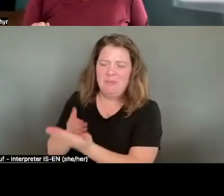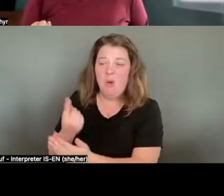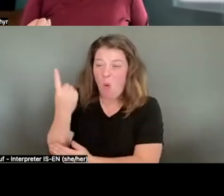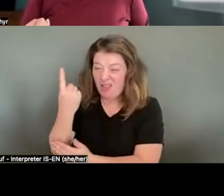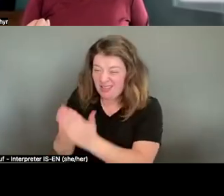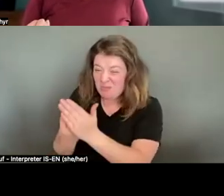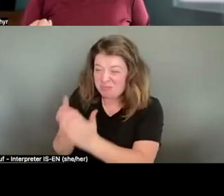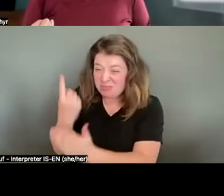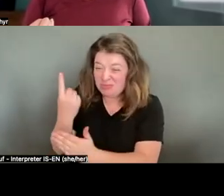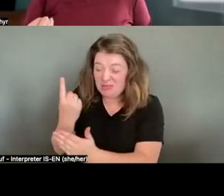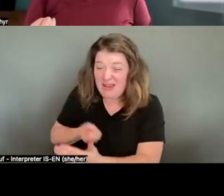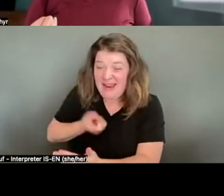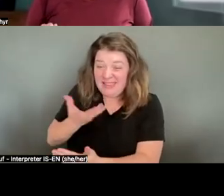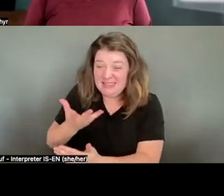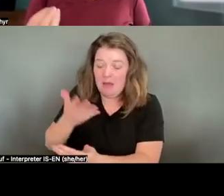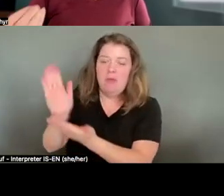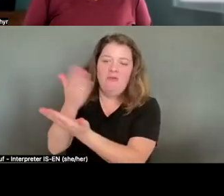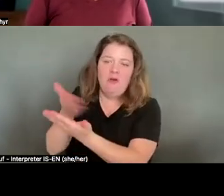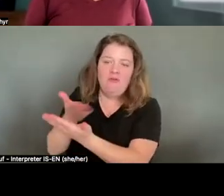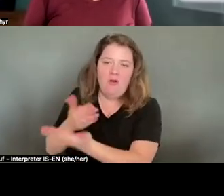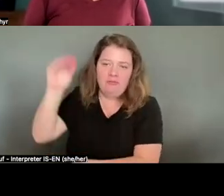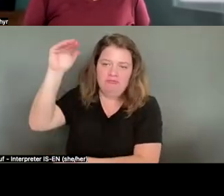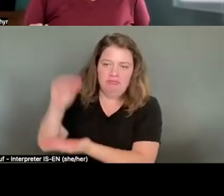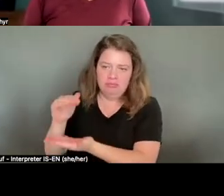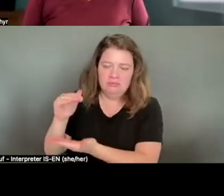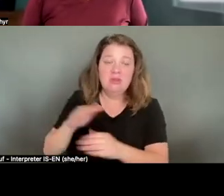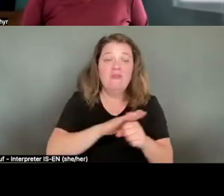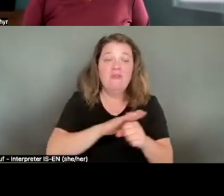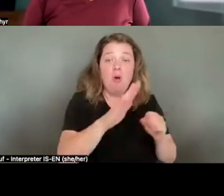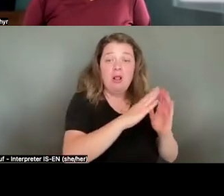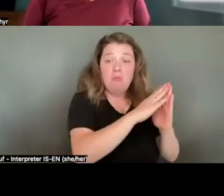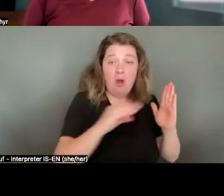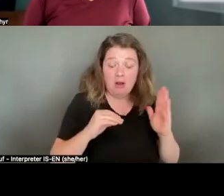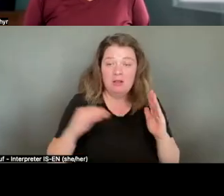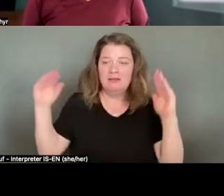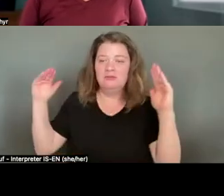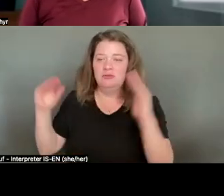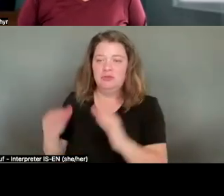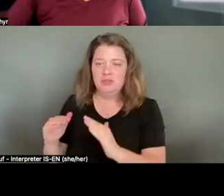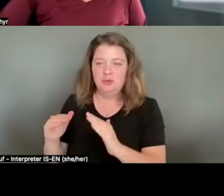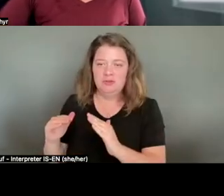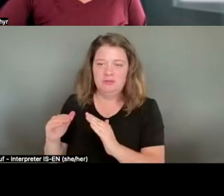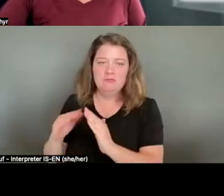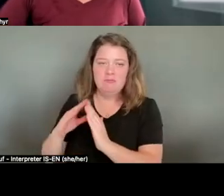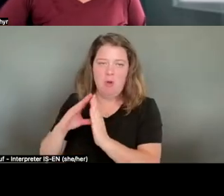singletons. And so we refer to this as the full model versus the reduced model.